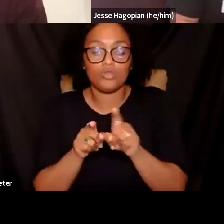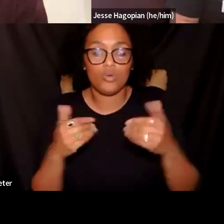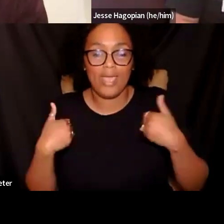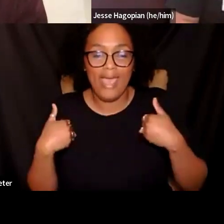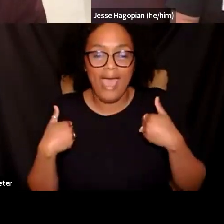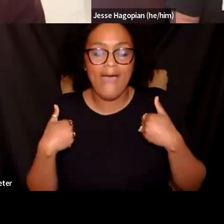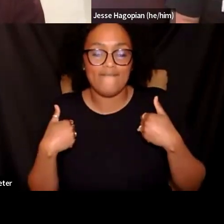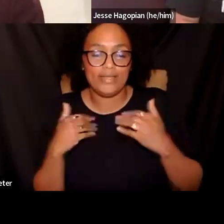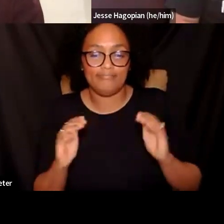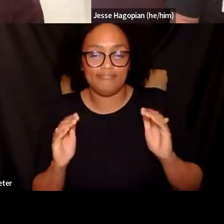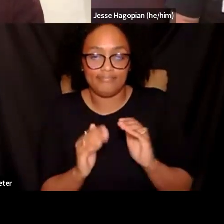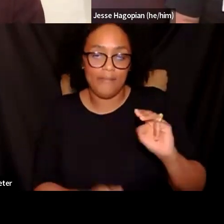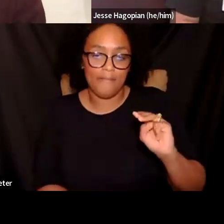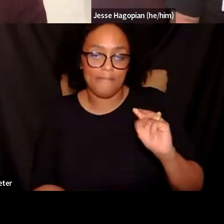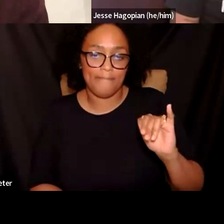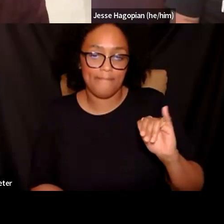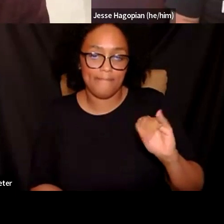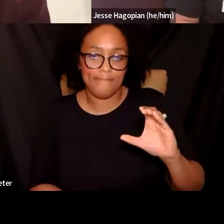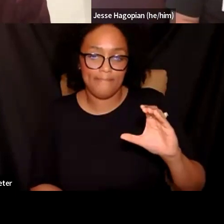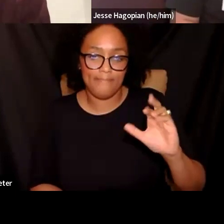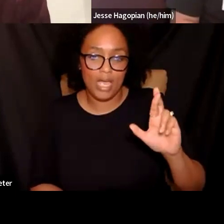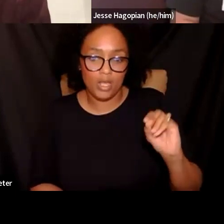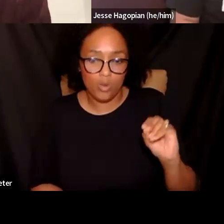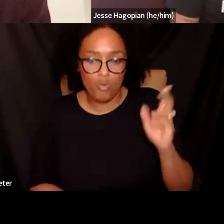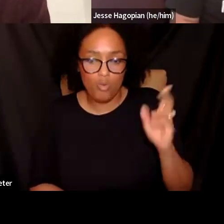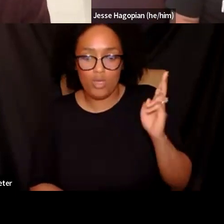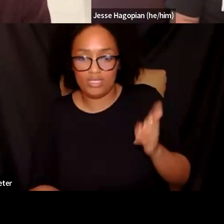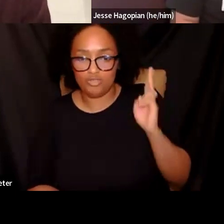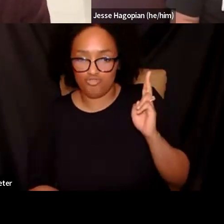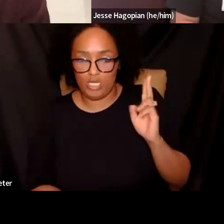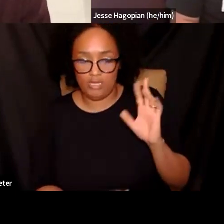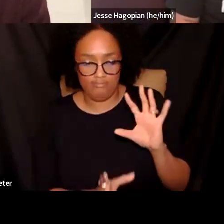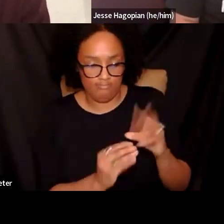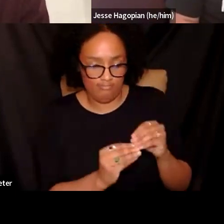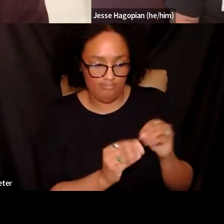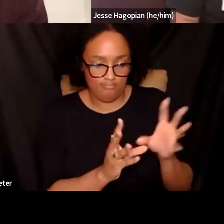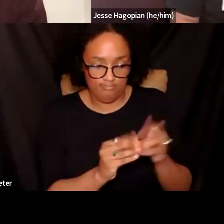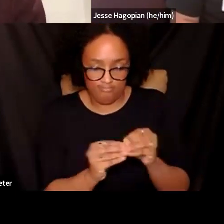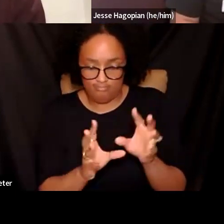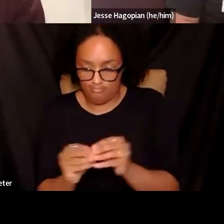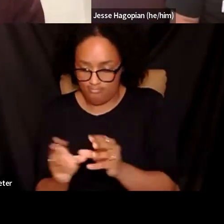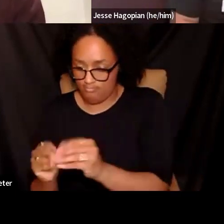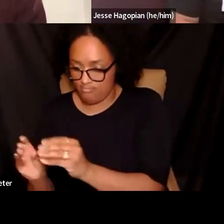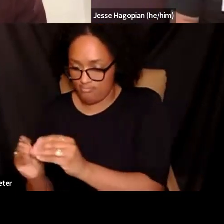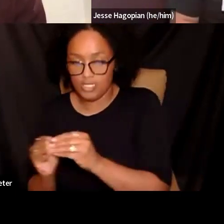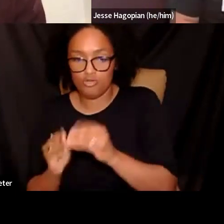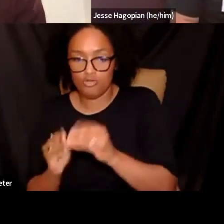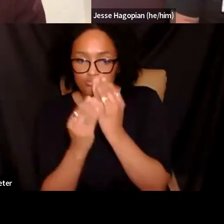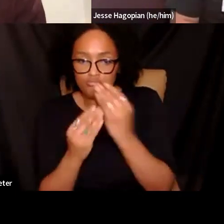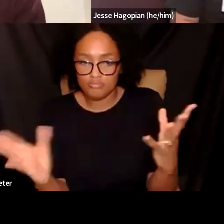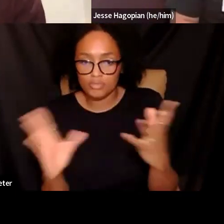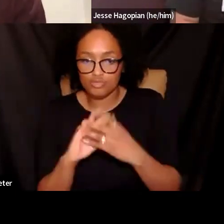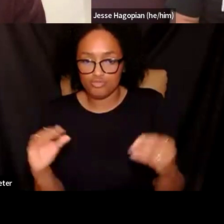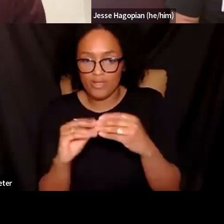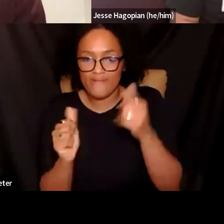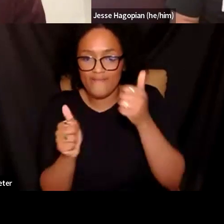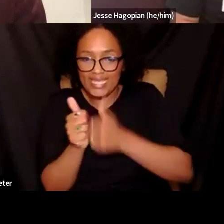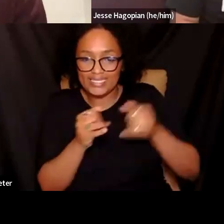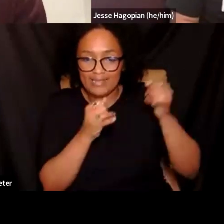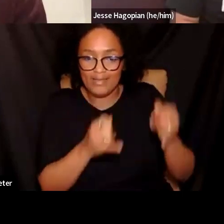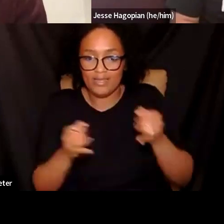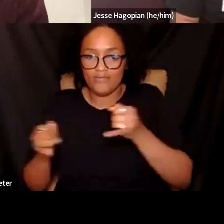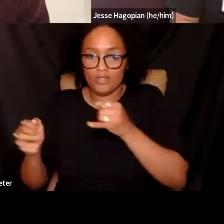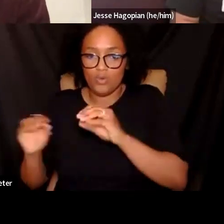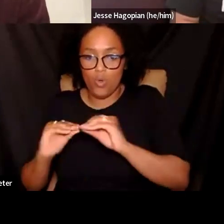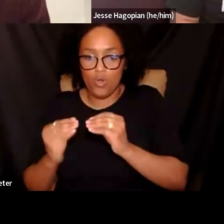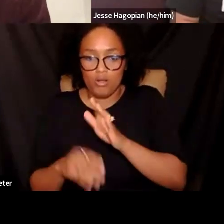were able to write based on information that we were able to kind of get just to kind of tell the story of each of the individual organizations